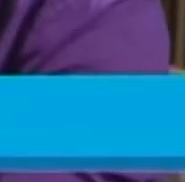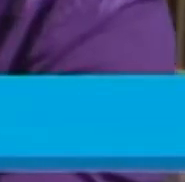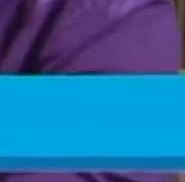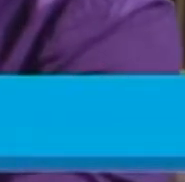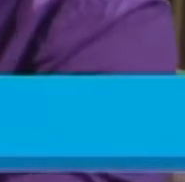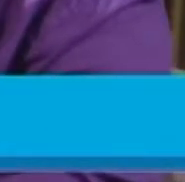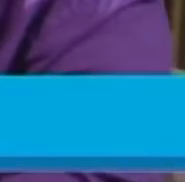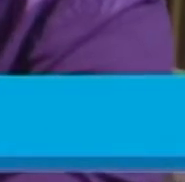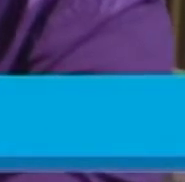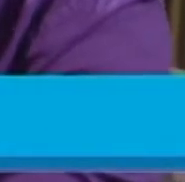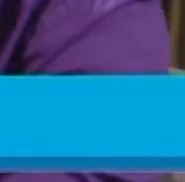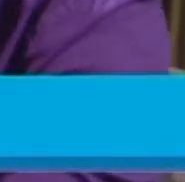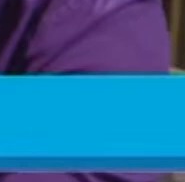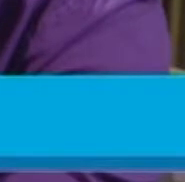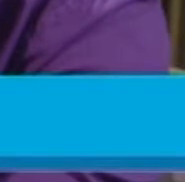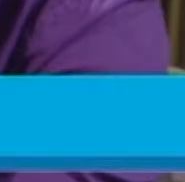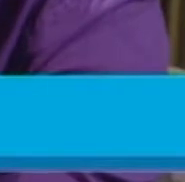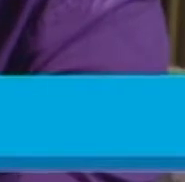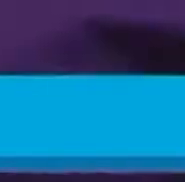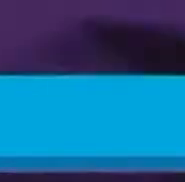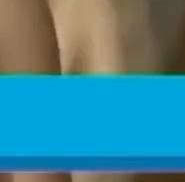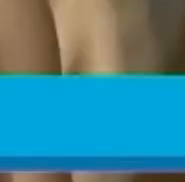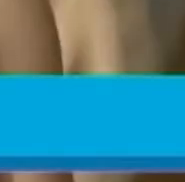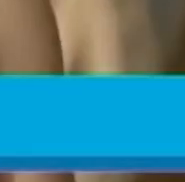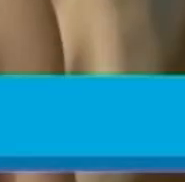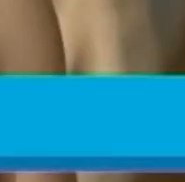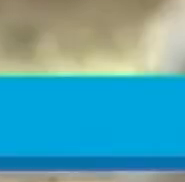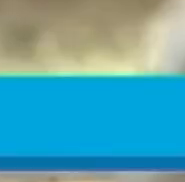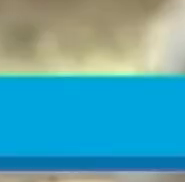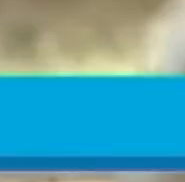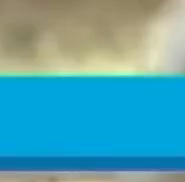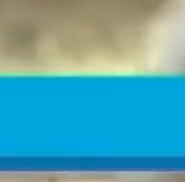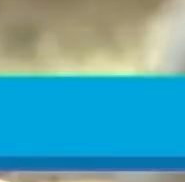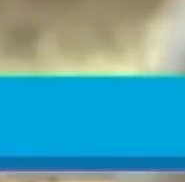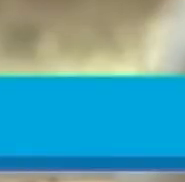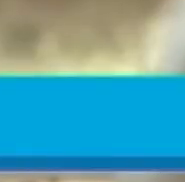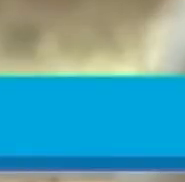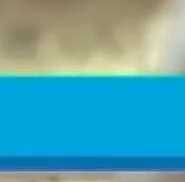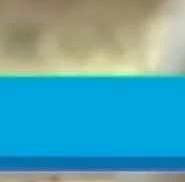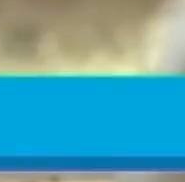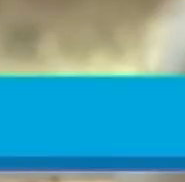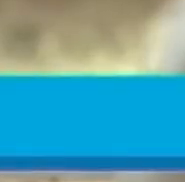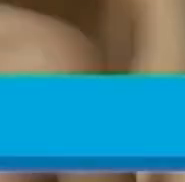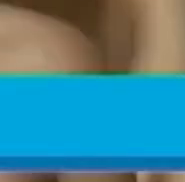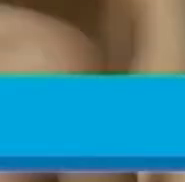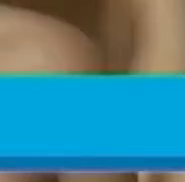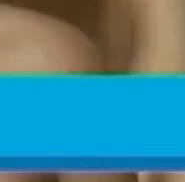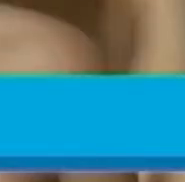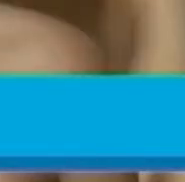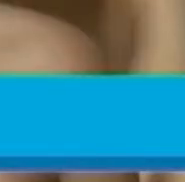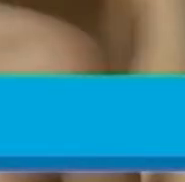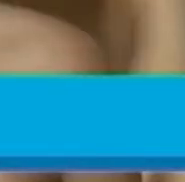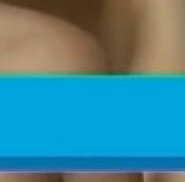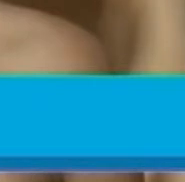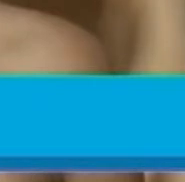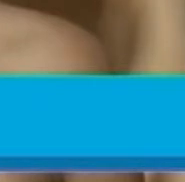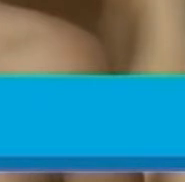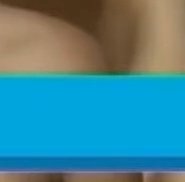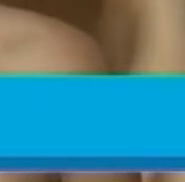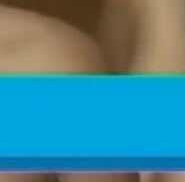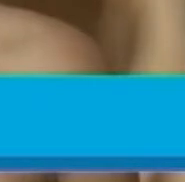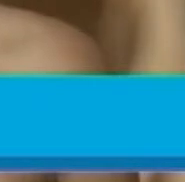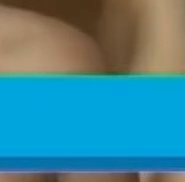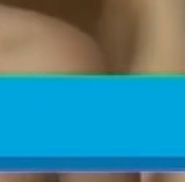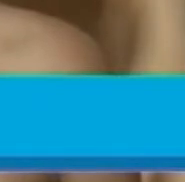want anyway? He didn't help out when we were for free. I'm not judging you. Everyone else did. I know exactly what it's like to be